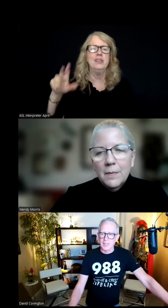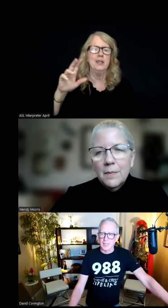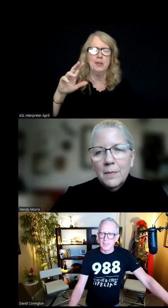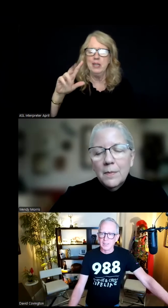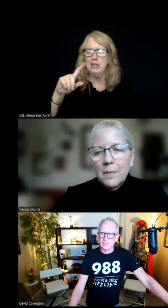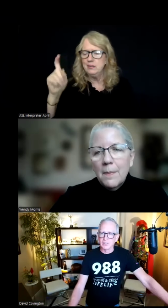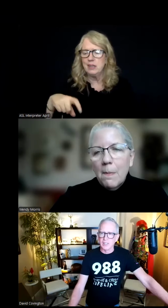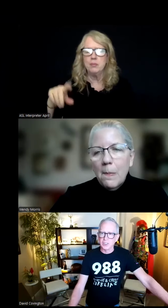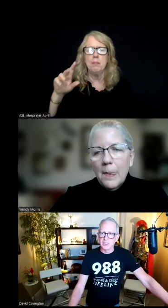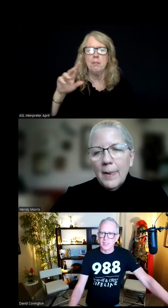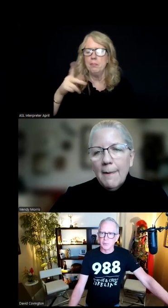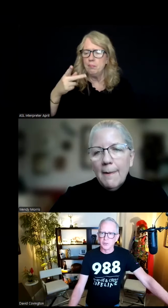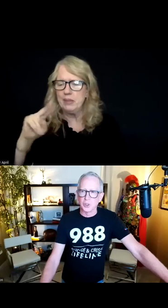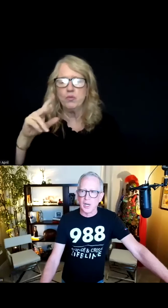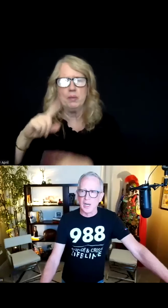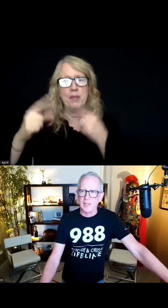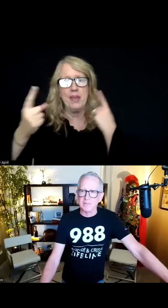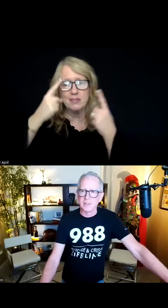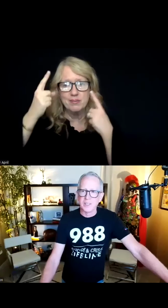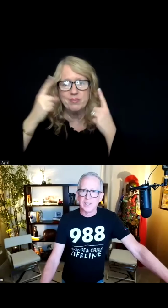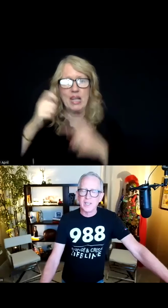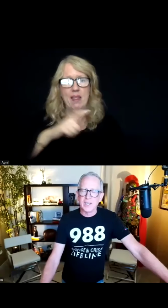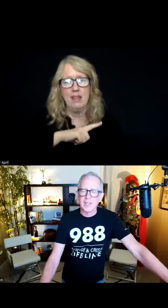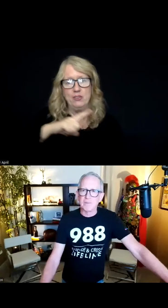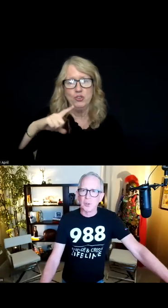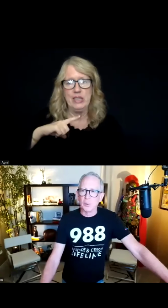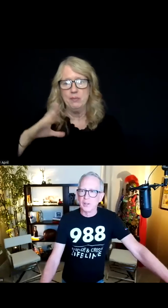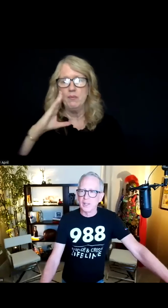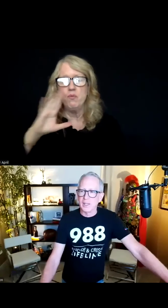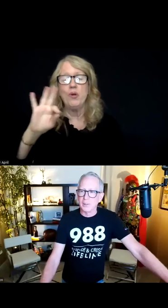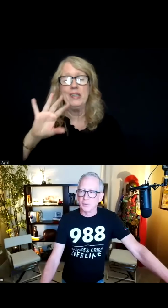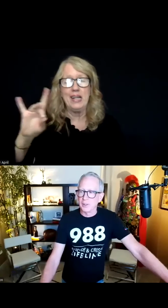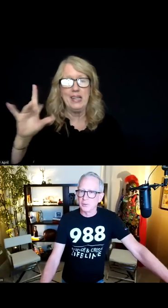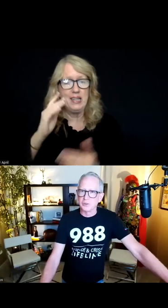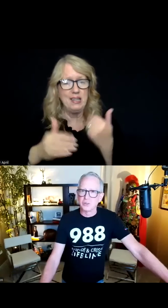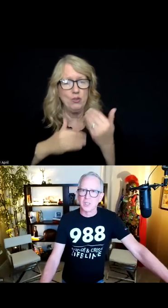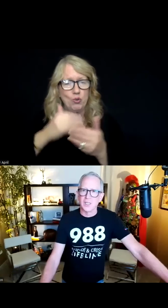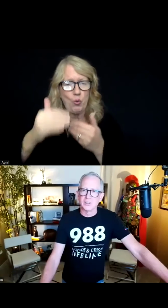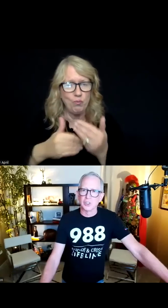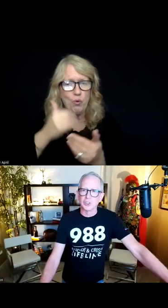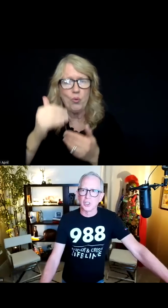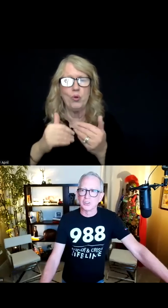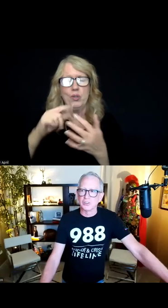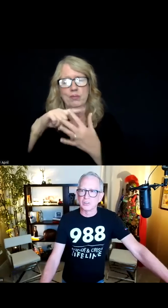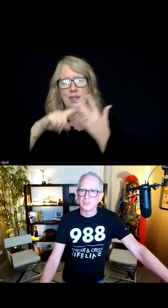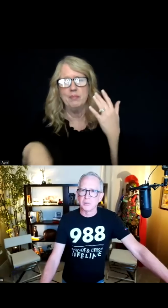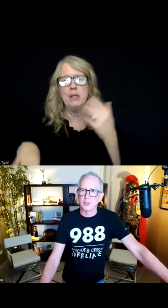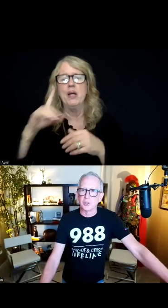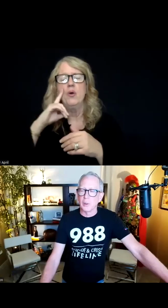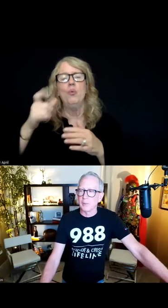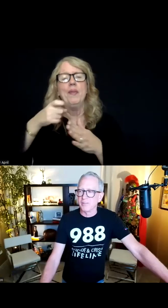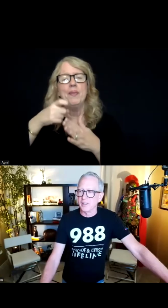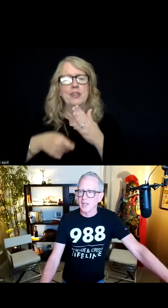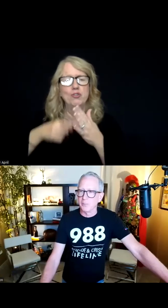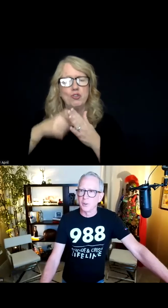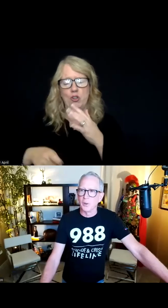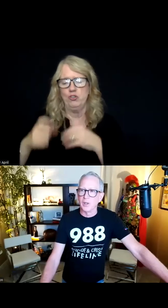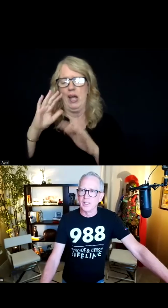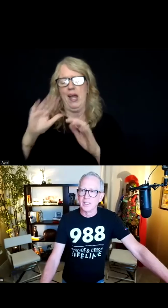contemplating legislation that would drive 988 forward with those surcharges similar to the way we